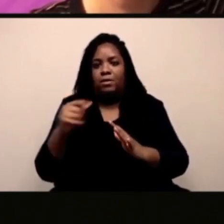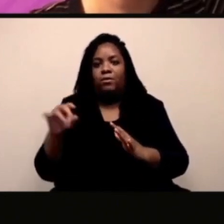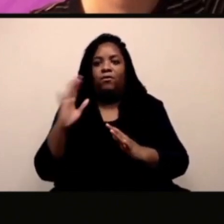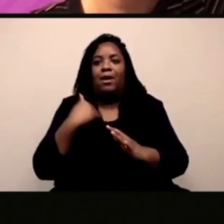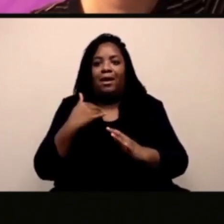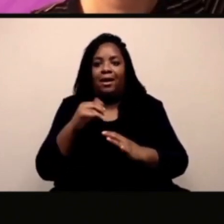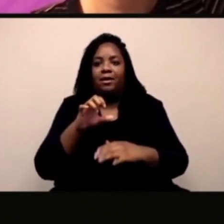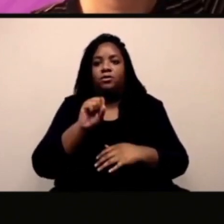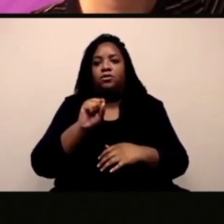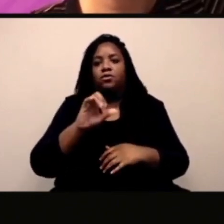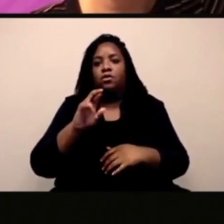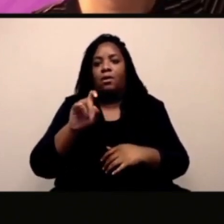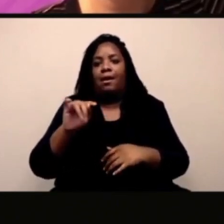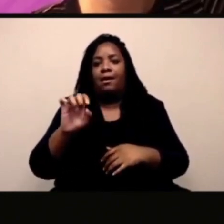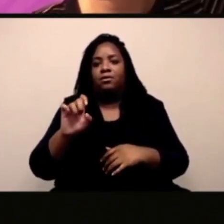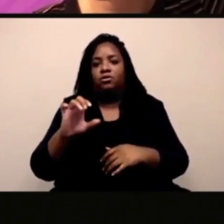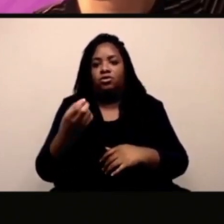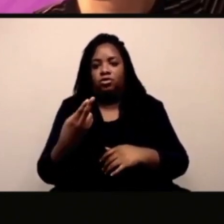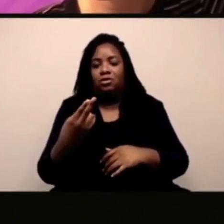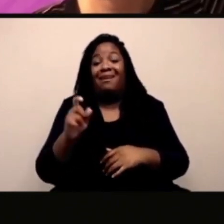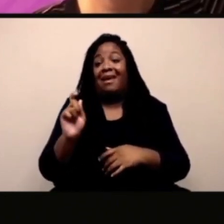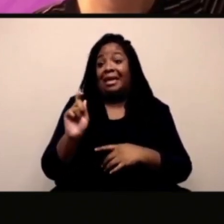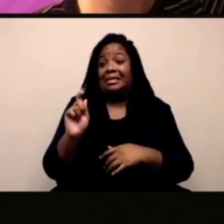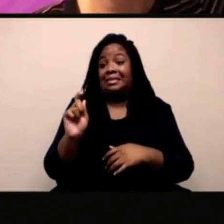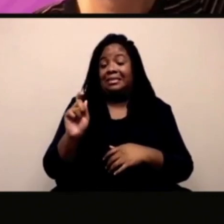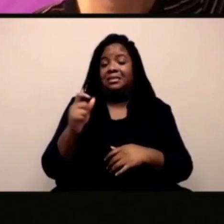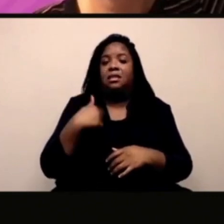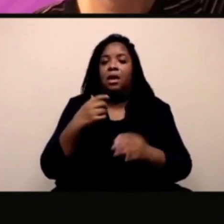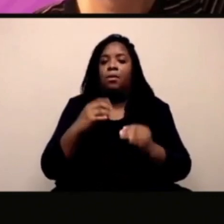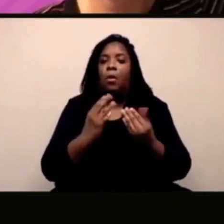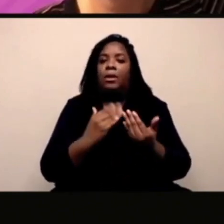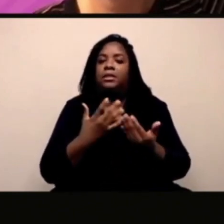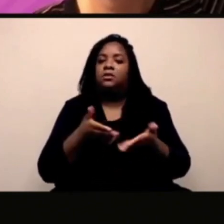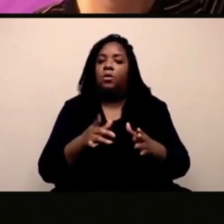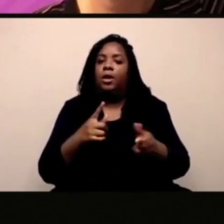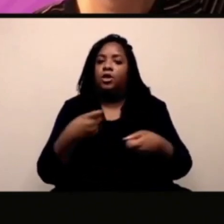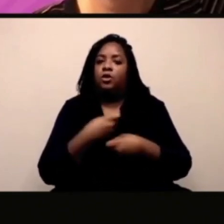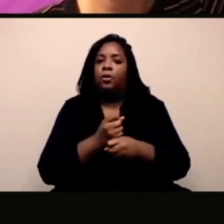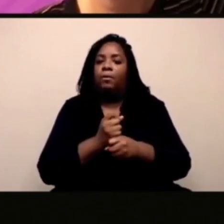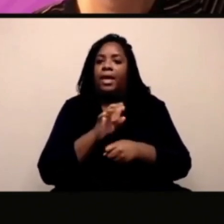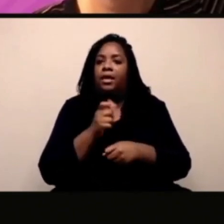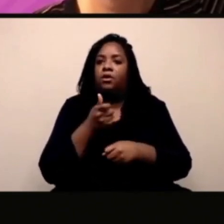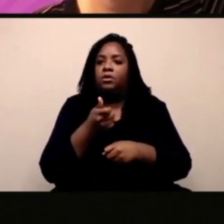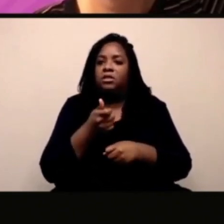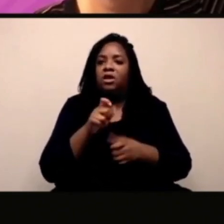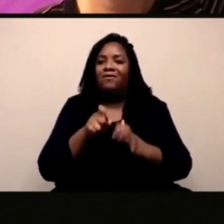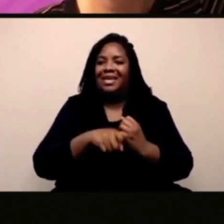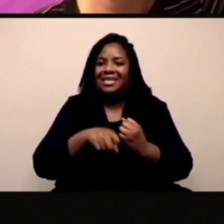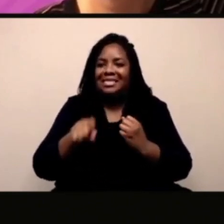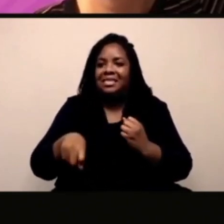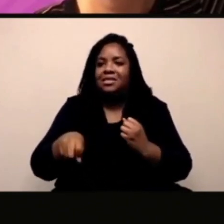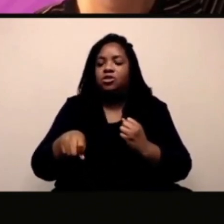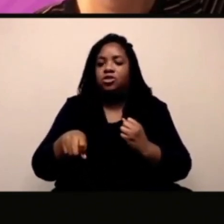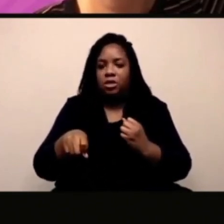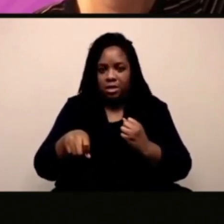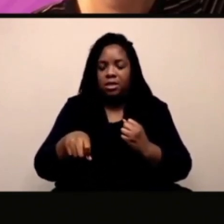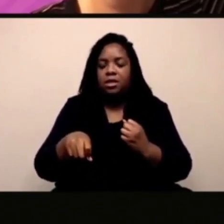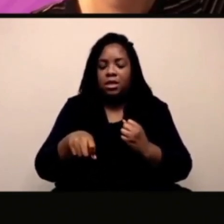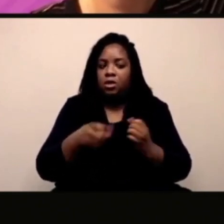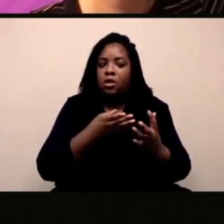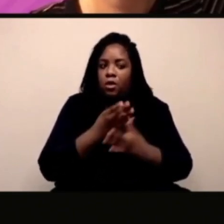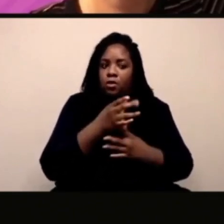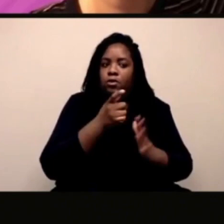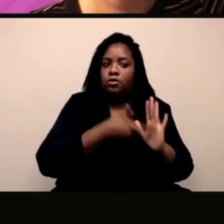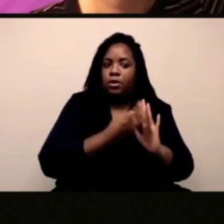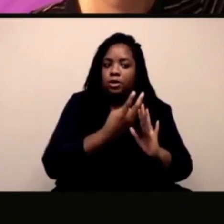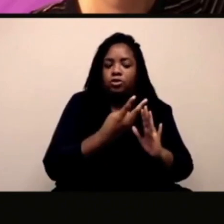ScratchX, and there was an easier way to create your own extension for Scratch 2 through ScratchX. We don't